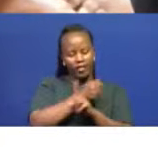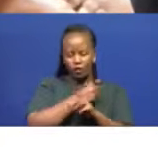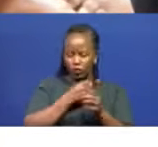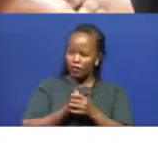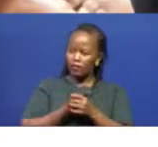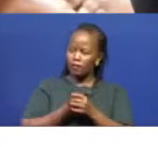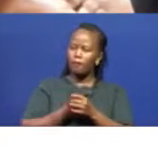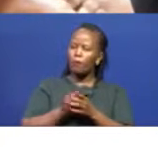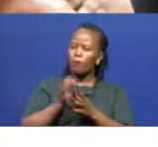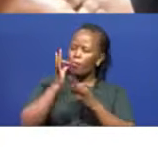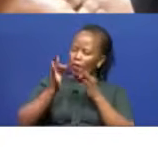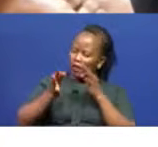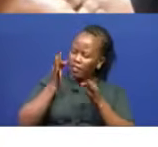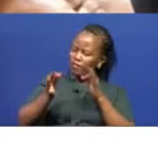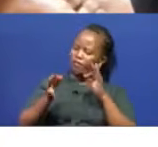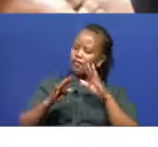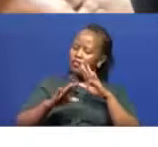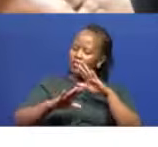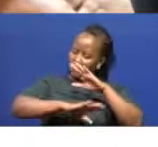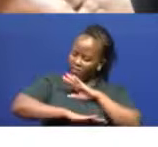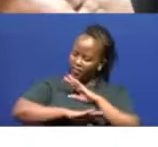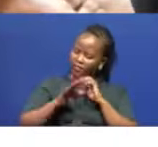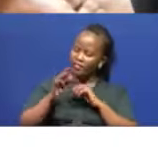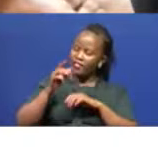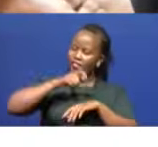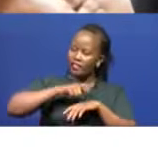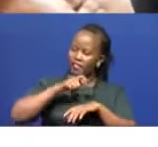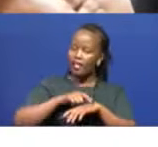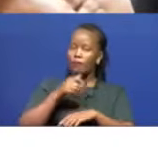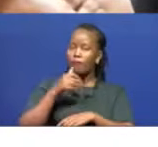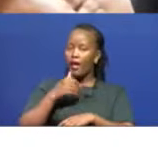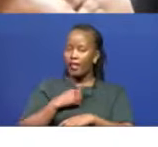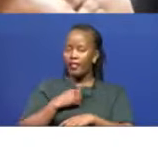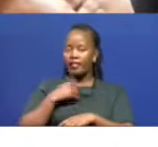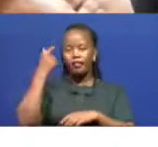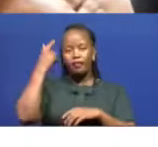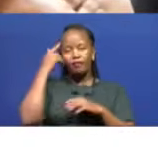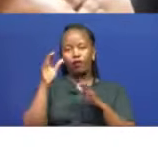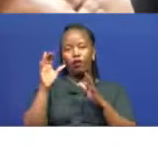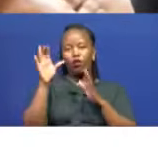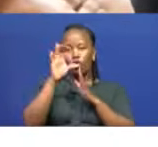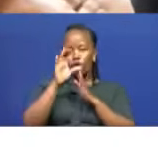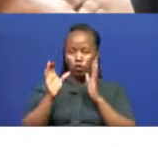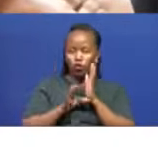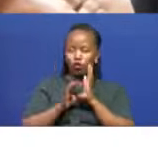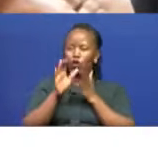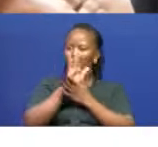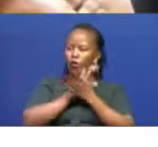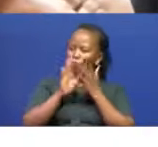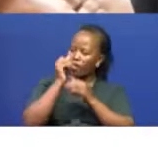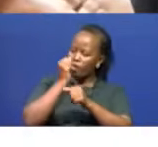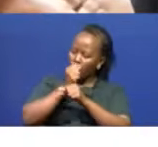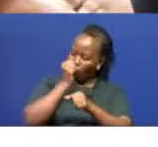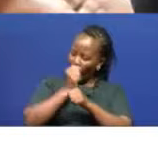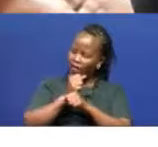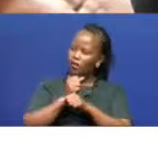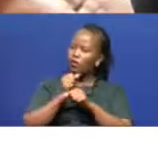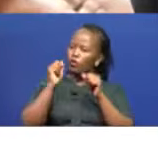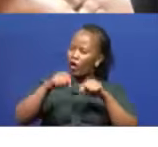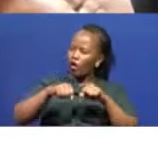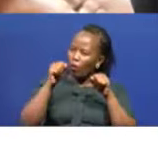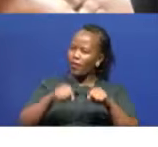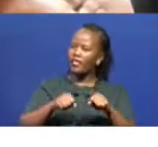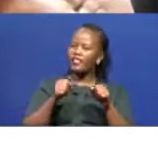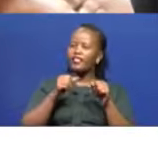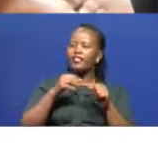Whether sufficient time existed within the constitutional and procedural framework to accommodate adjournment